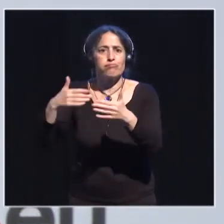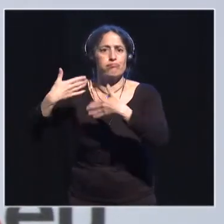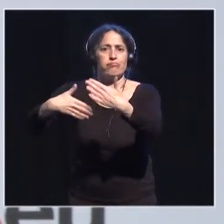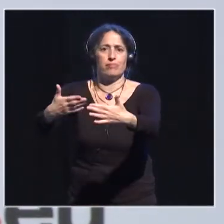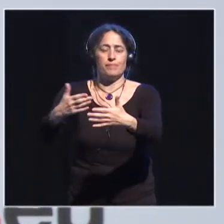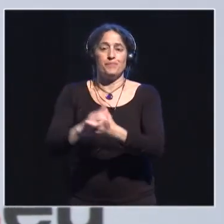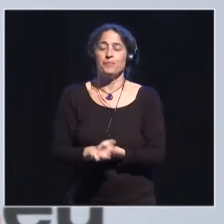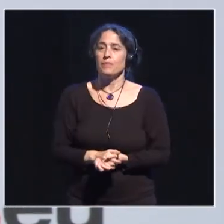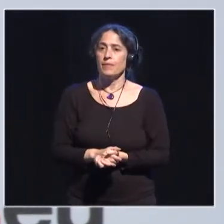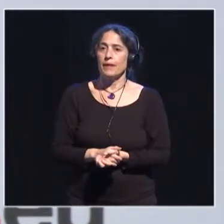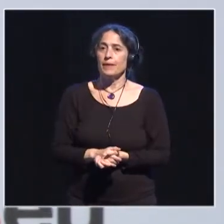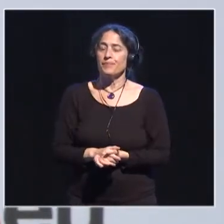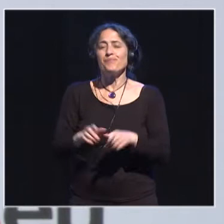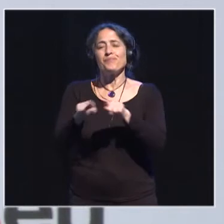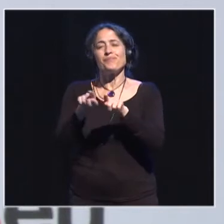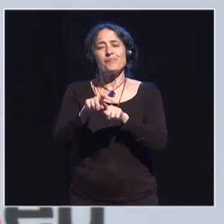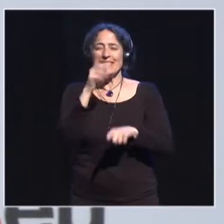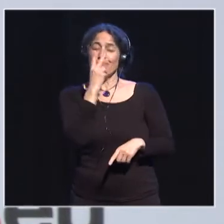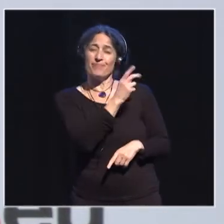So in Italy, part of our